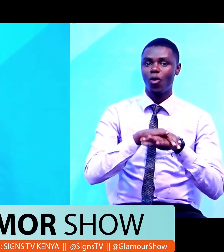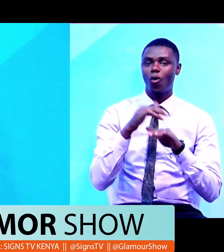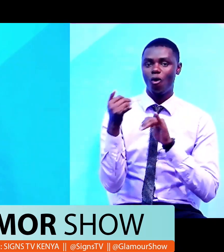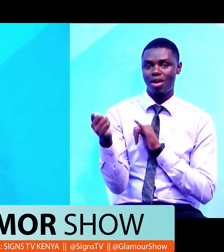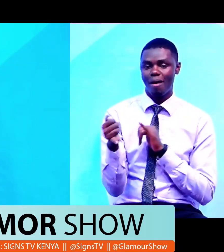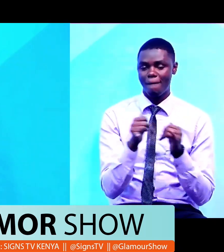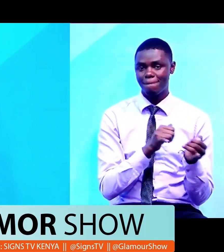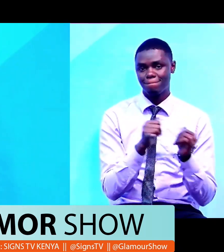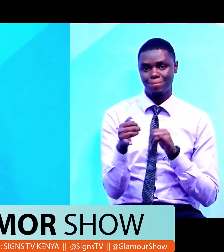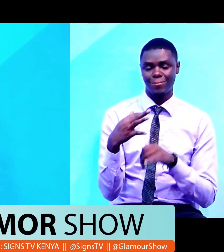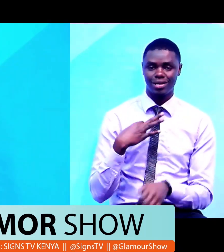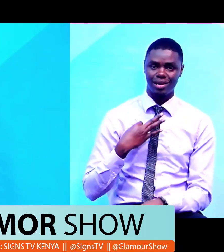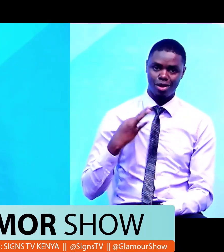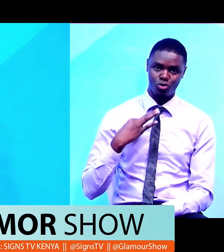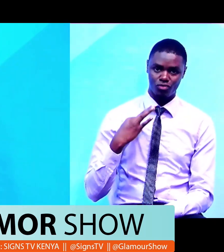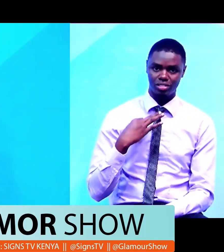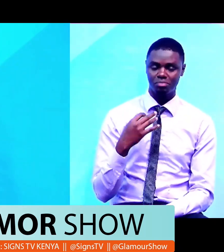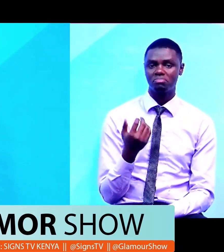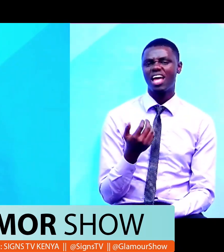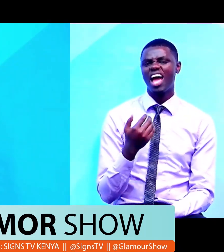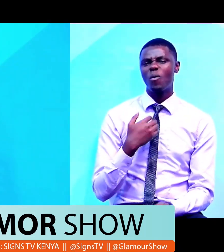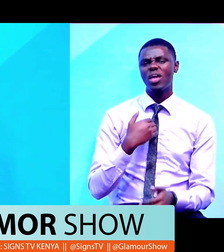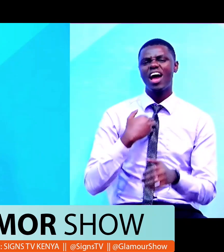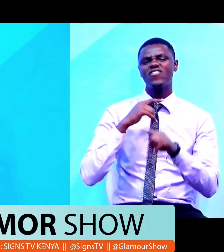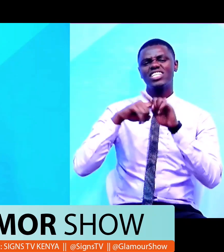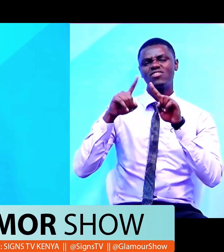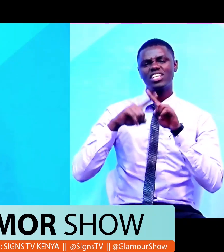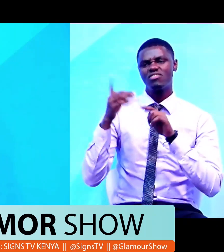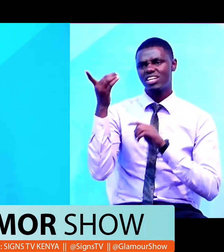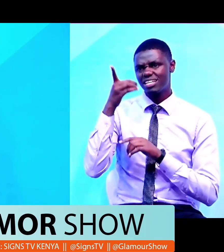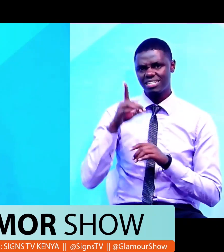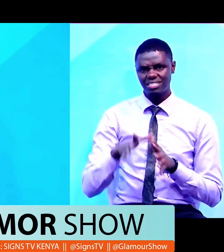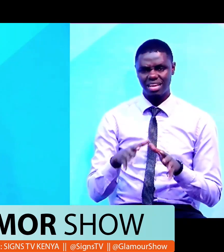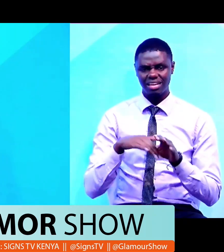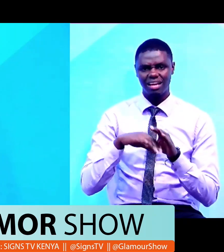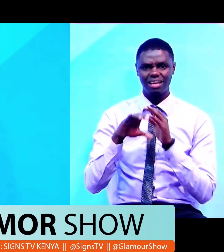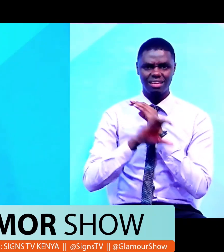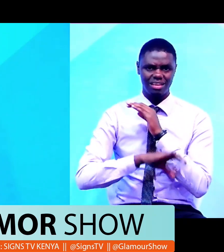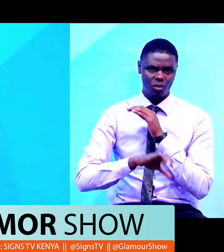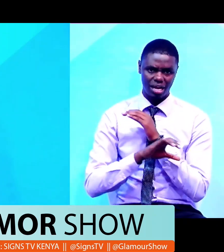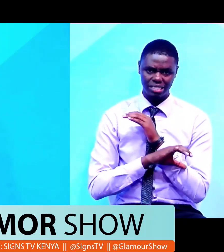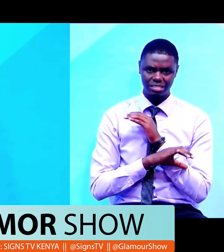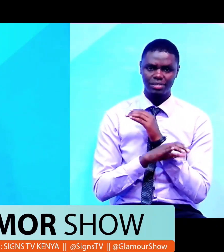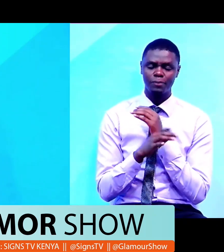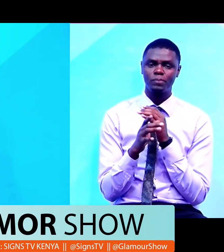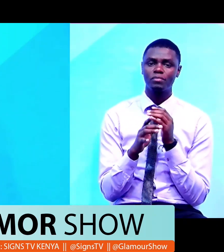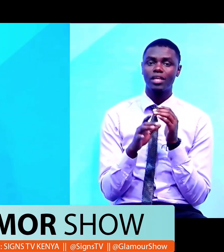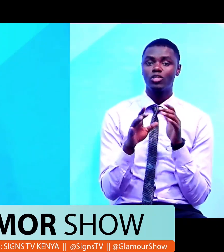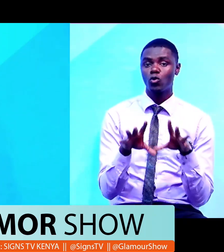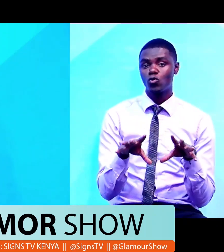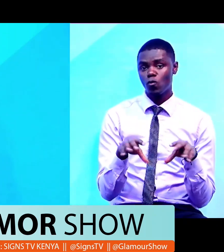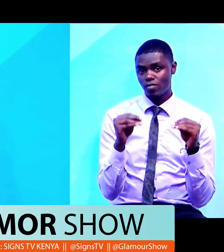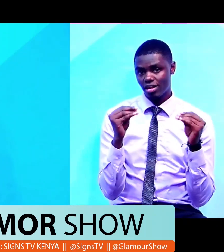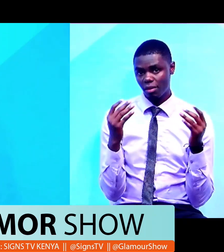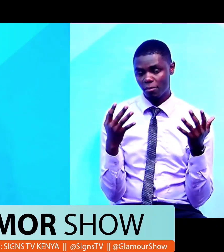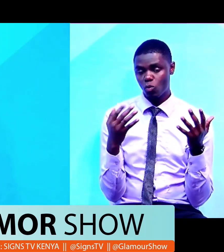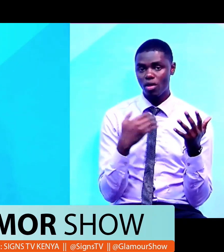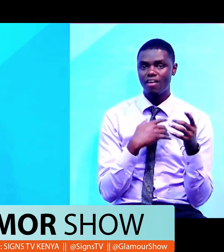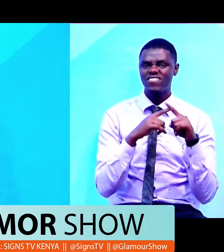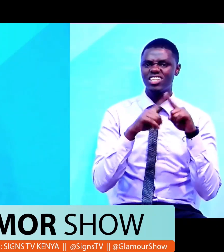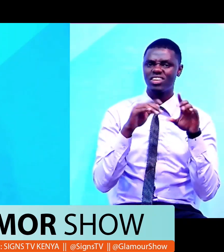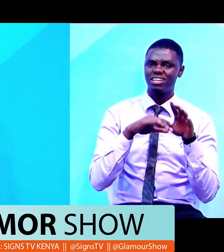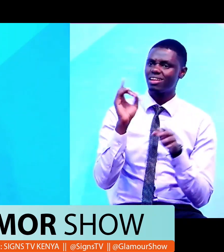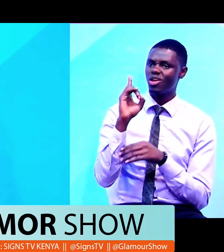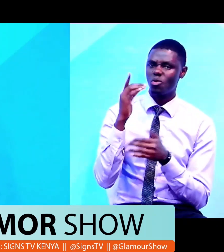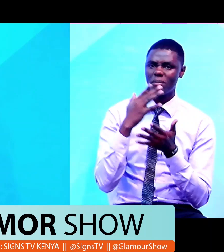pageant outfits. Yeah, there are several of them around the country, and you find them. There are several in Nairobi.